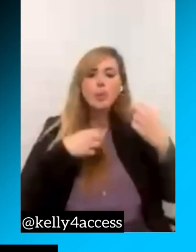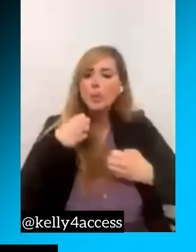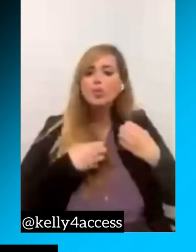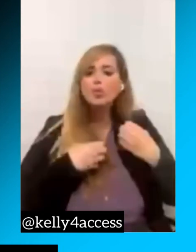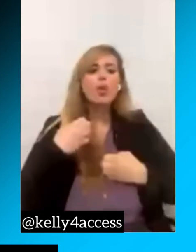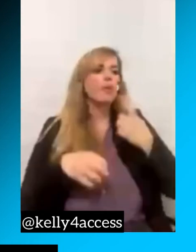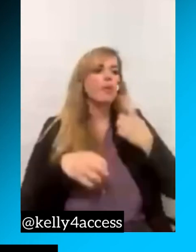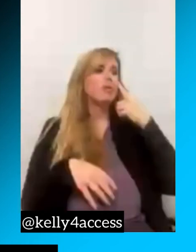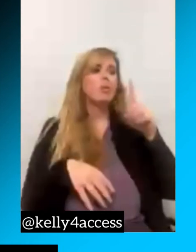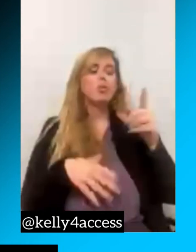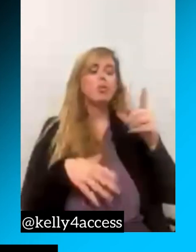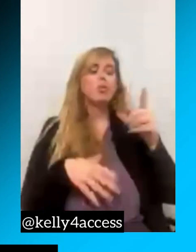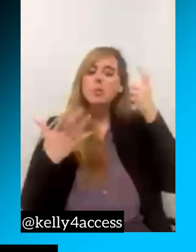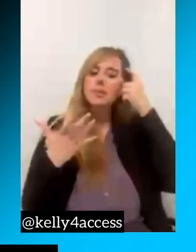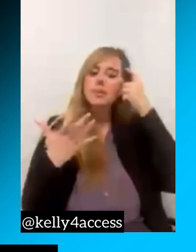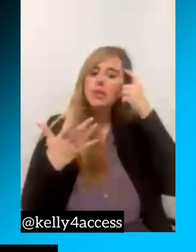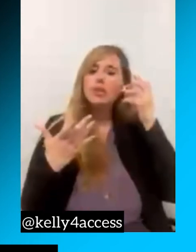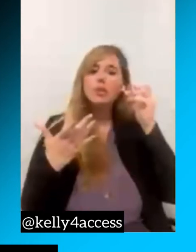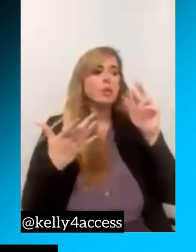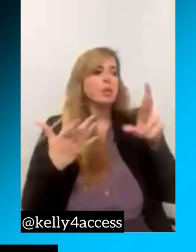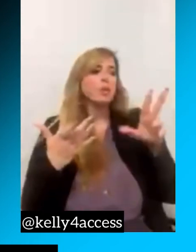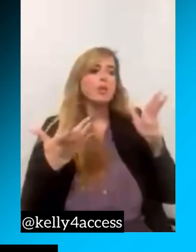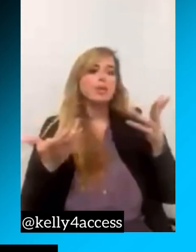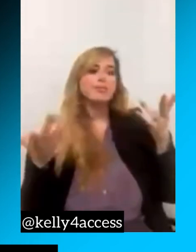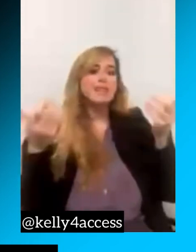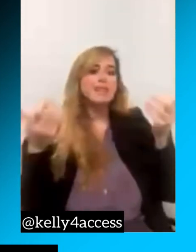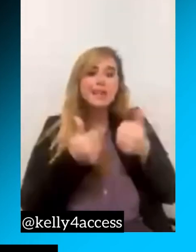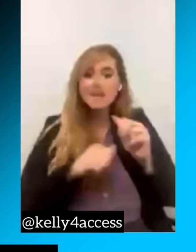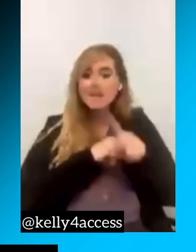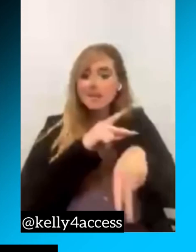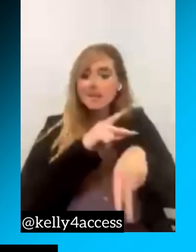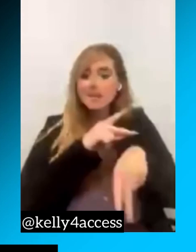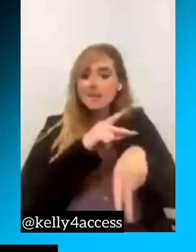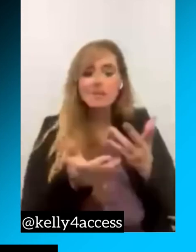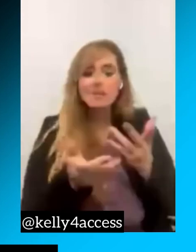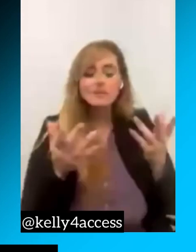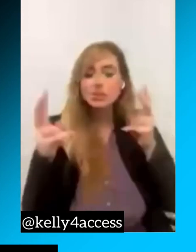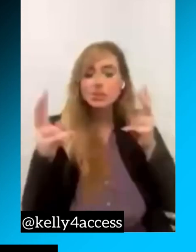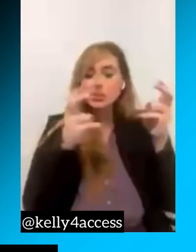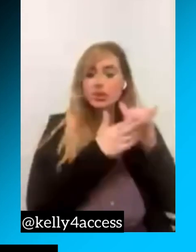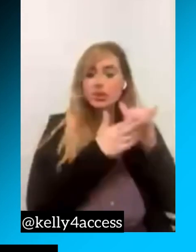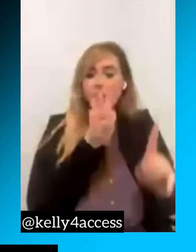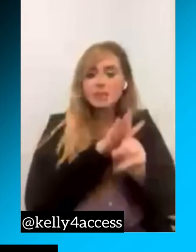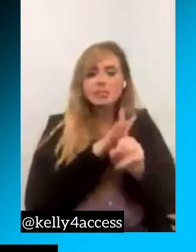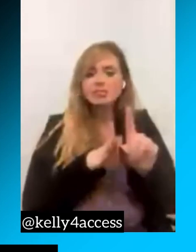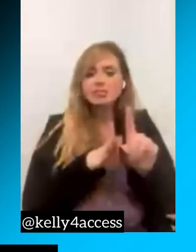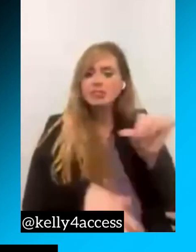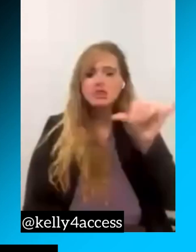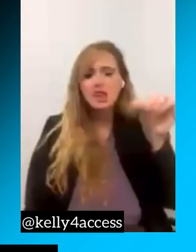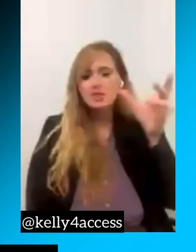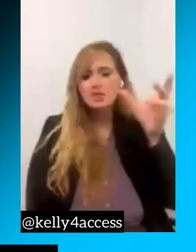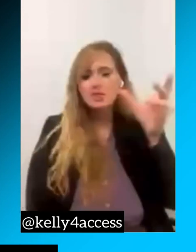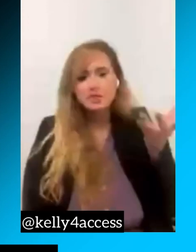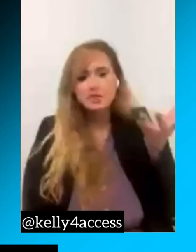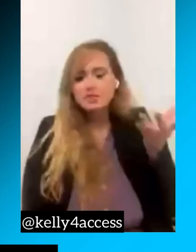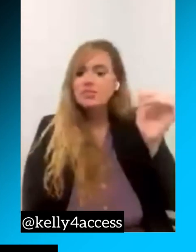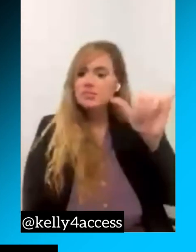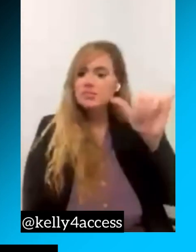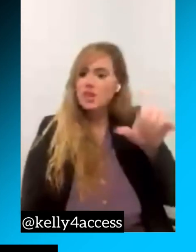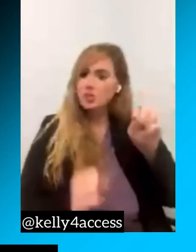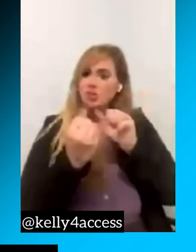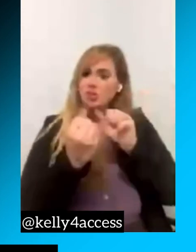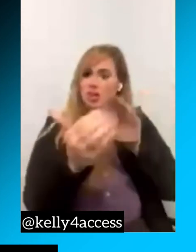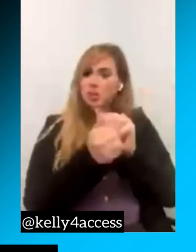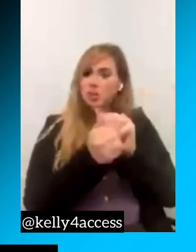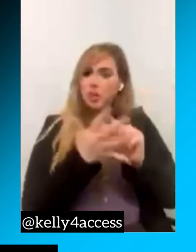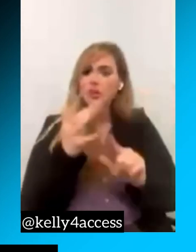mental or any kind of issue that comes up that's not physical can also be addressed with those things. But I